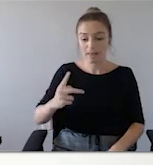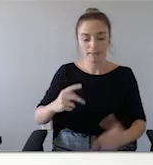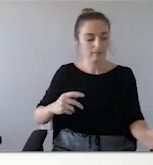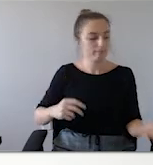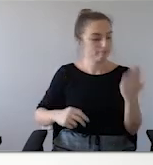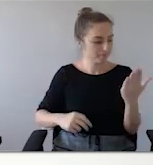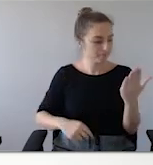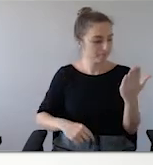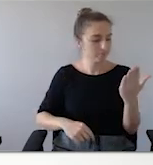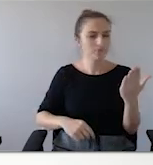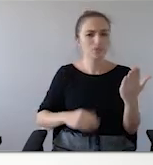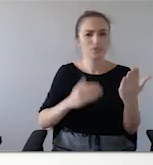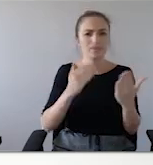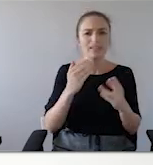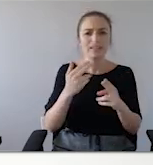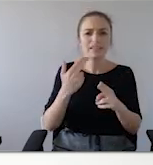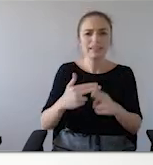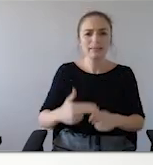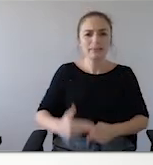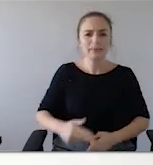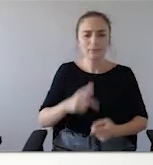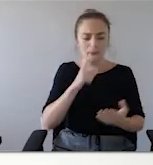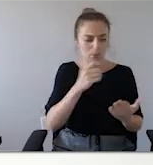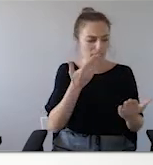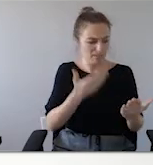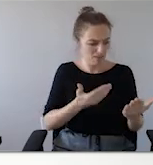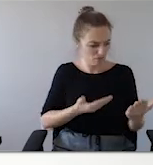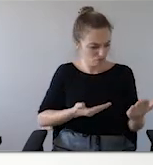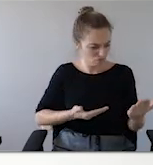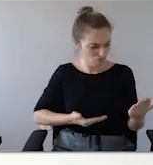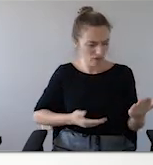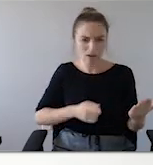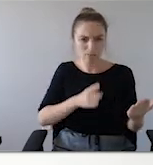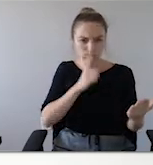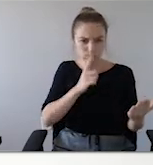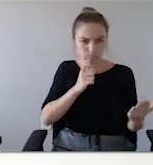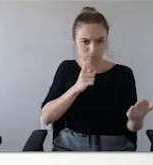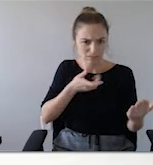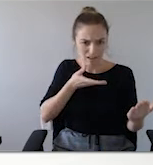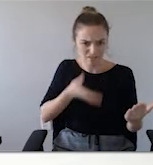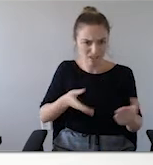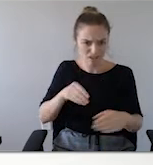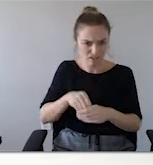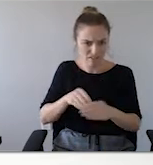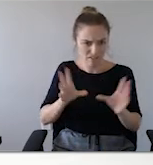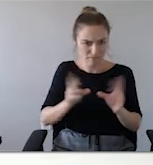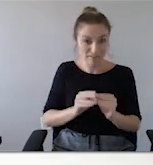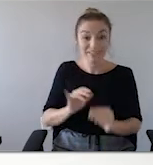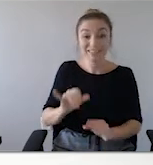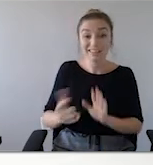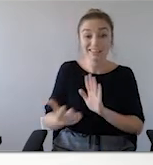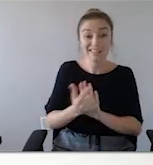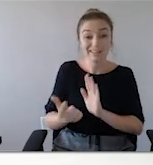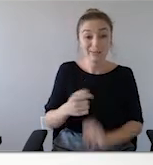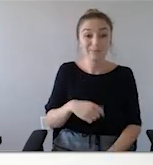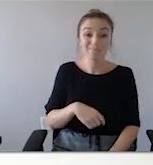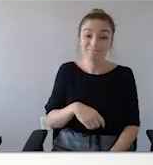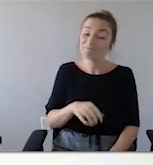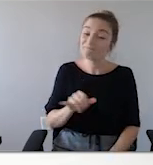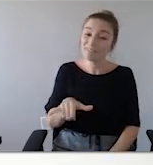I weren't there. That's illegal. Easy win, easy. Where's the silver